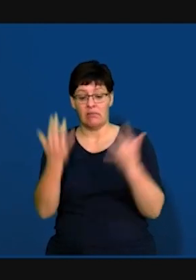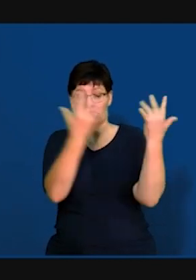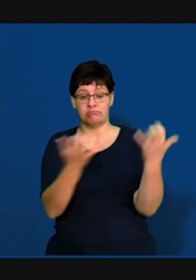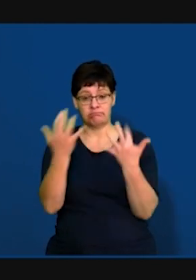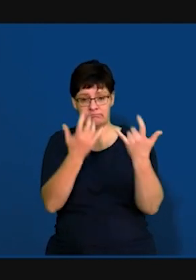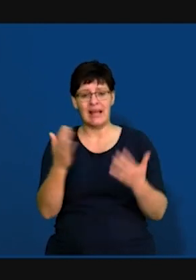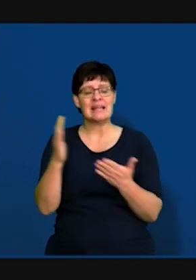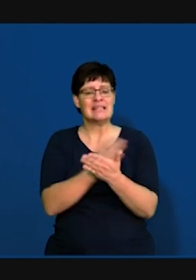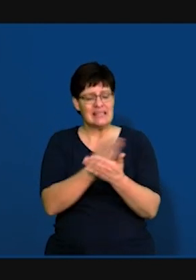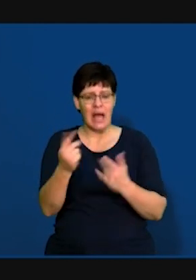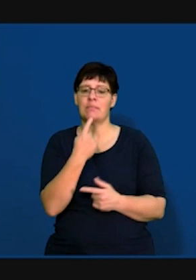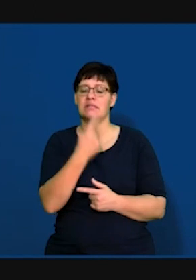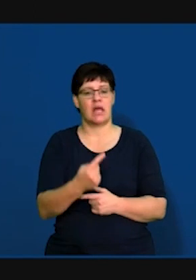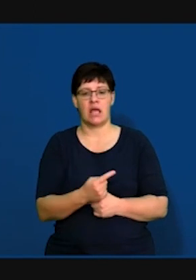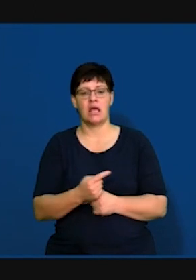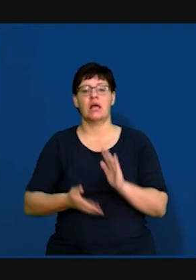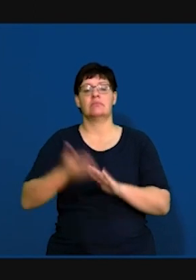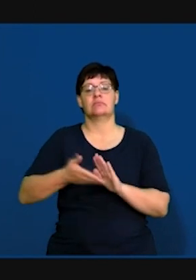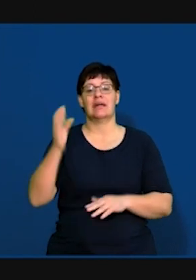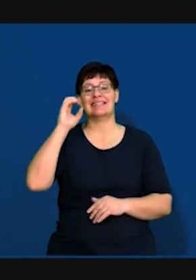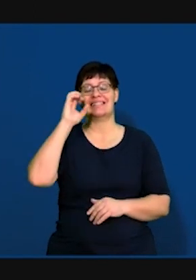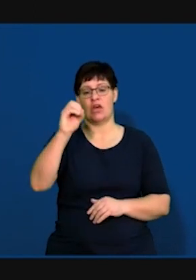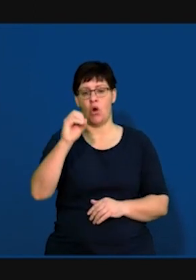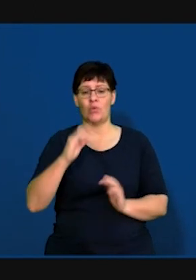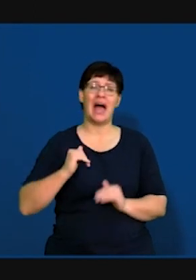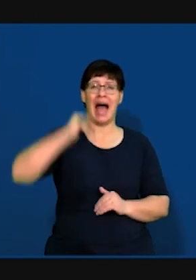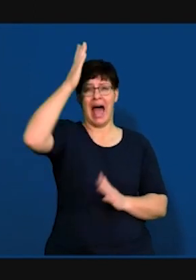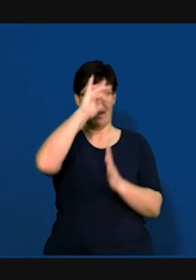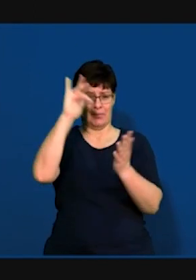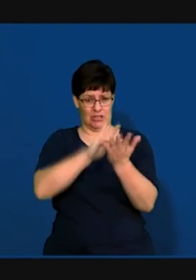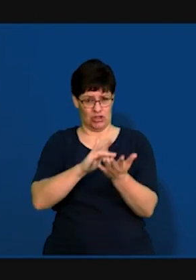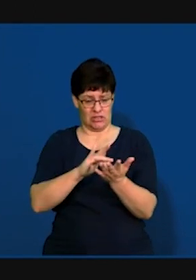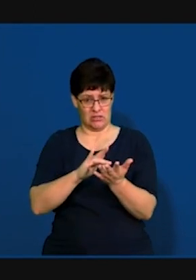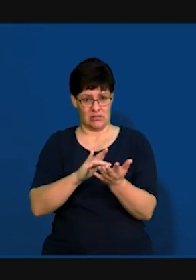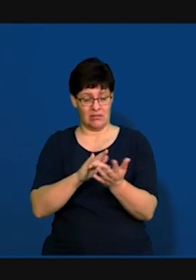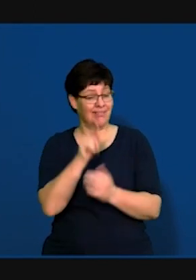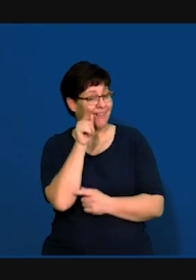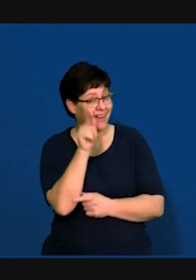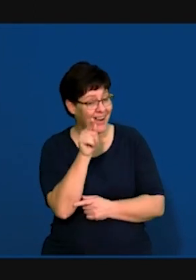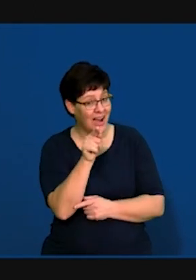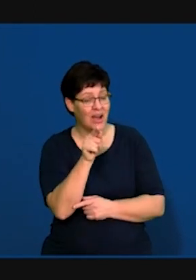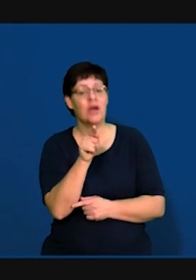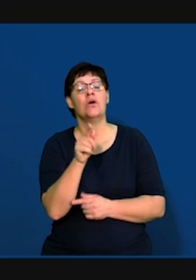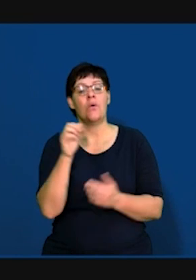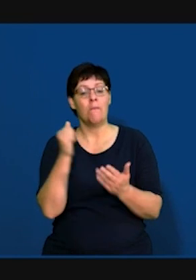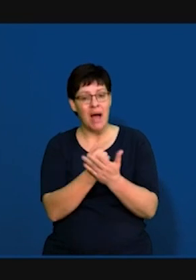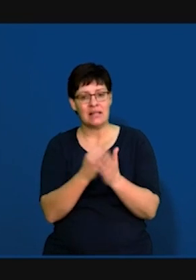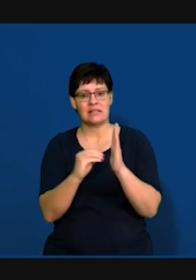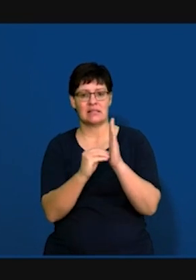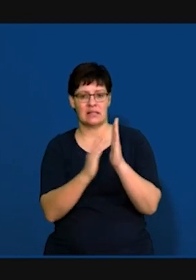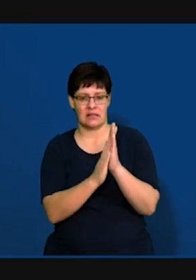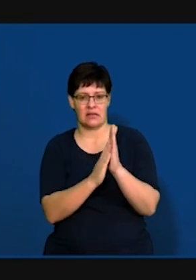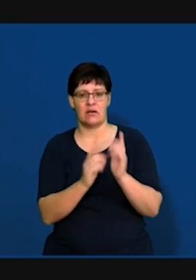candidates, they continue to say acceleration is 0 at the highest position, right? The main thing that we've also indicated as far